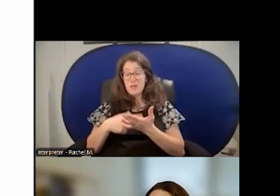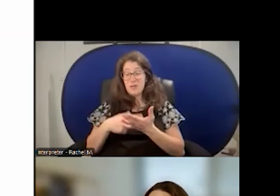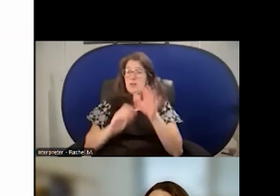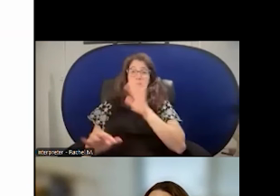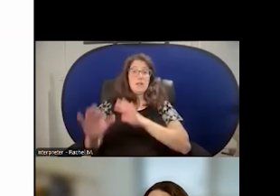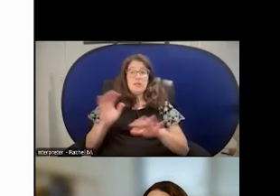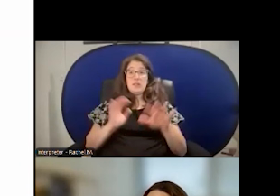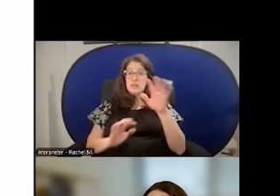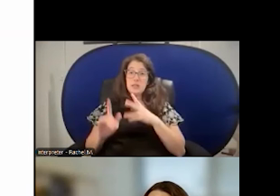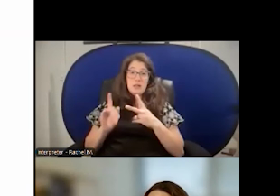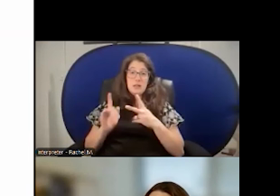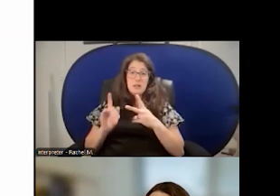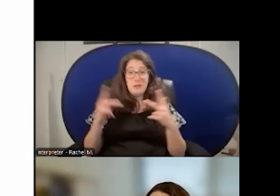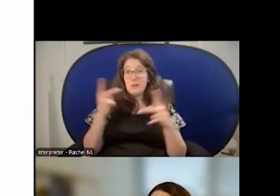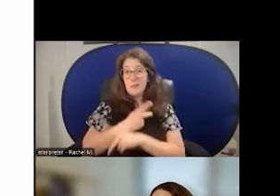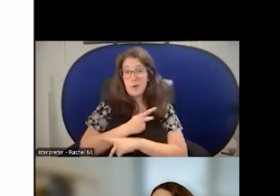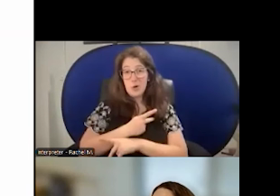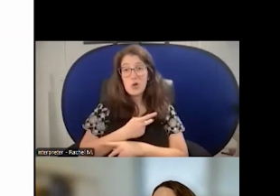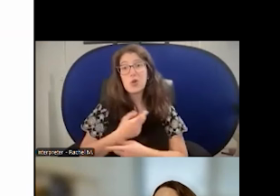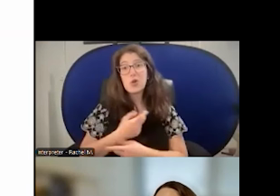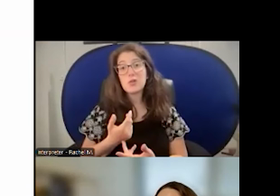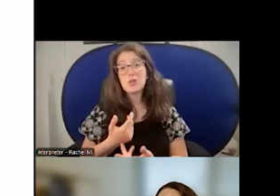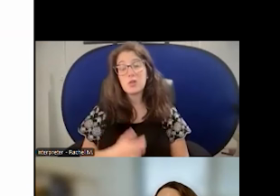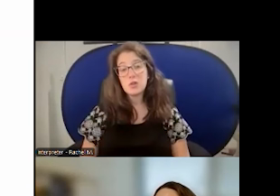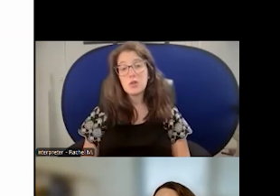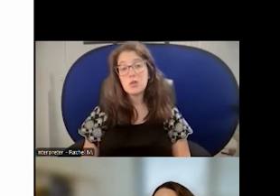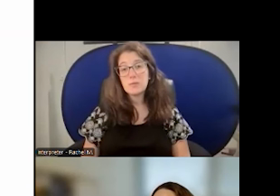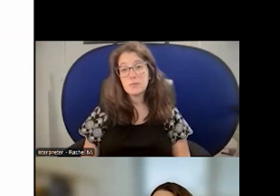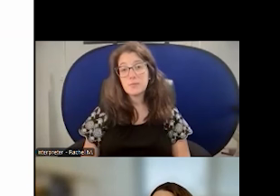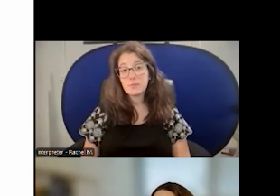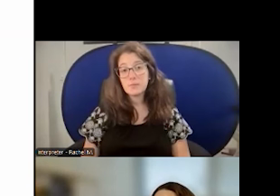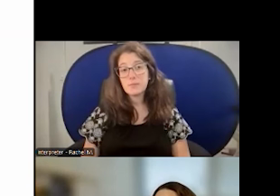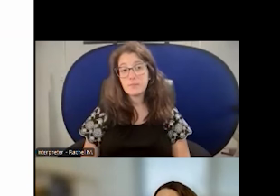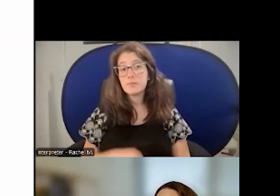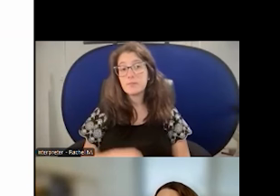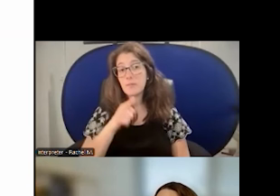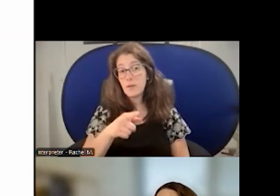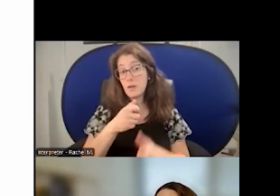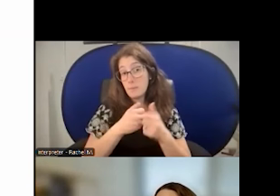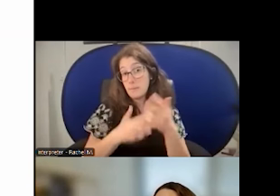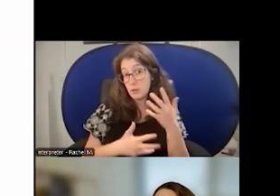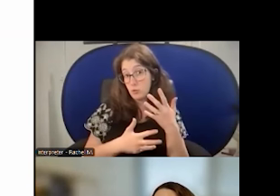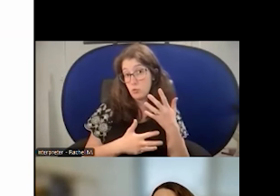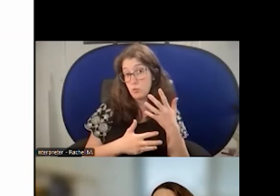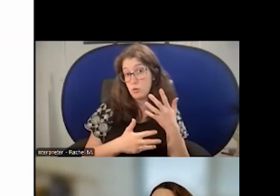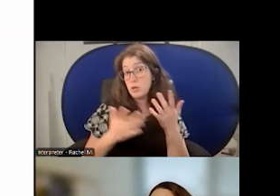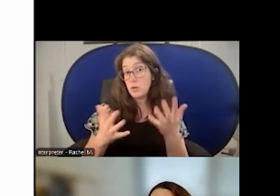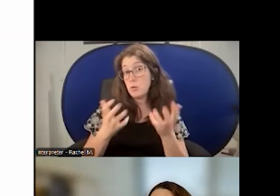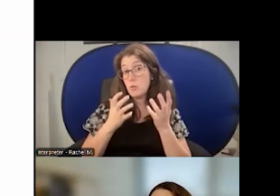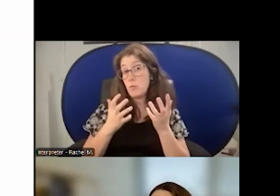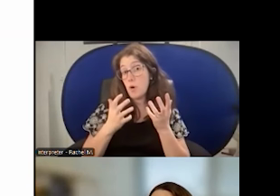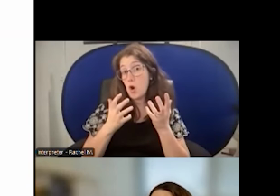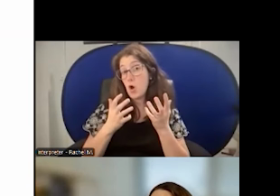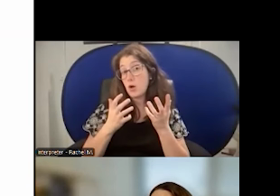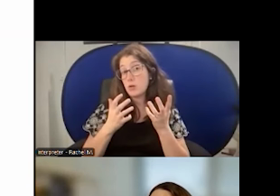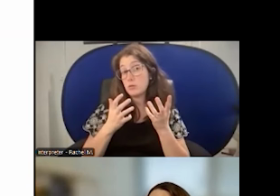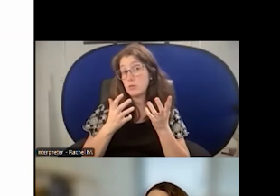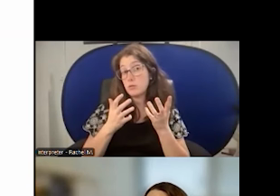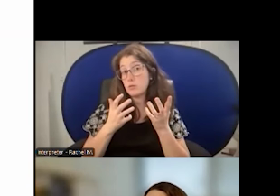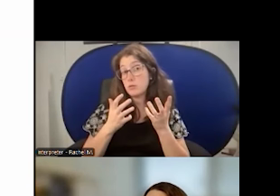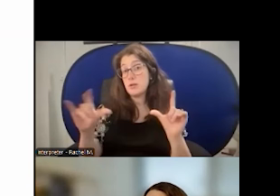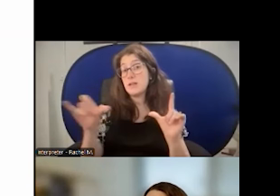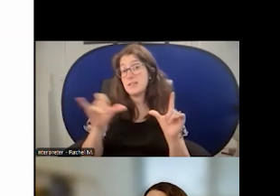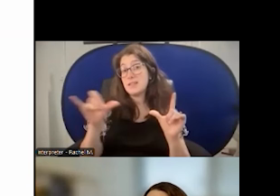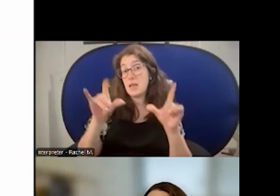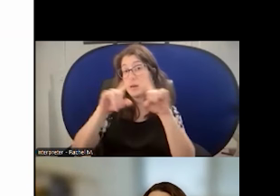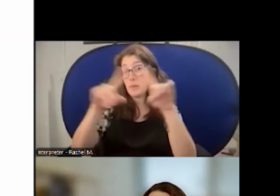probably going to be the most disoriented option. So in this menu, if you want to open in the same window, your